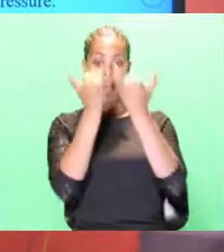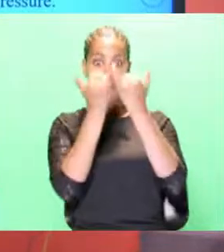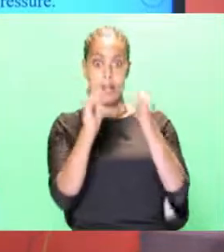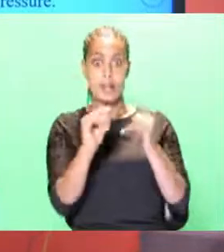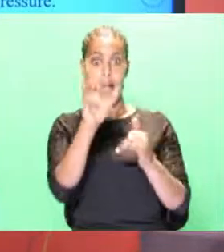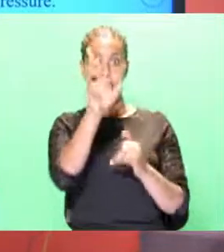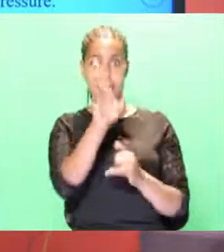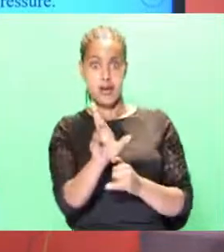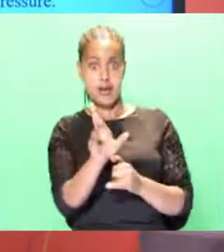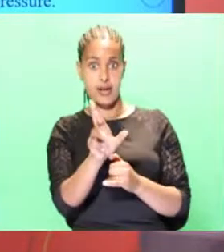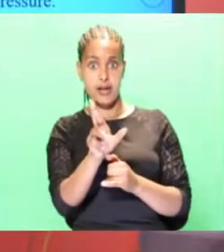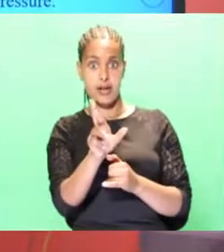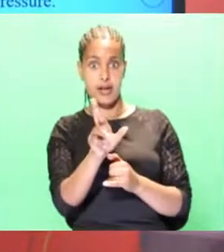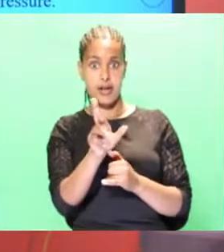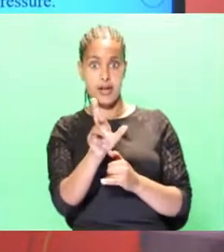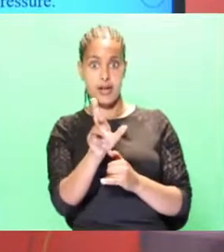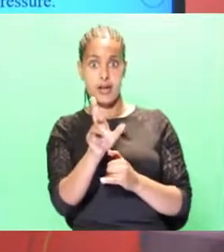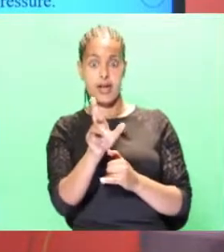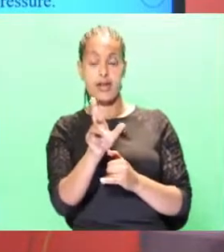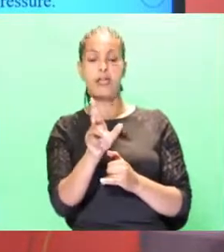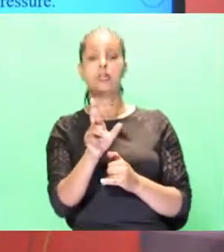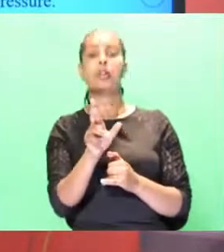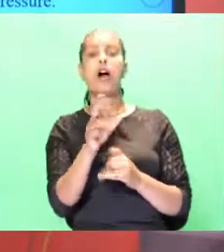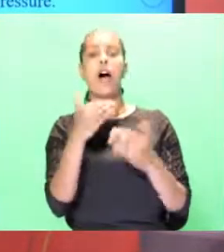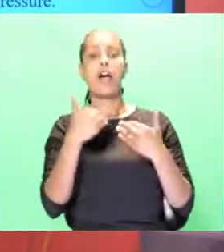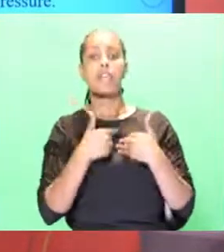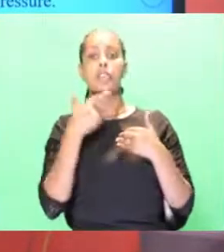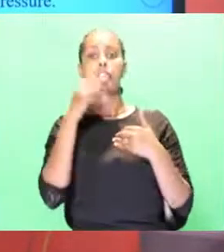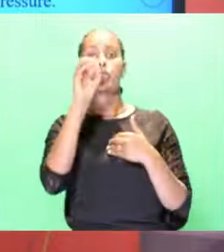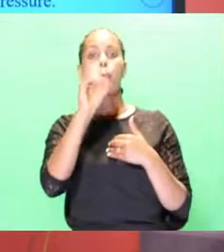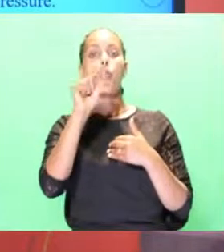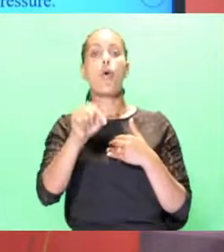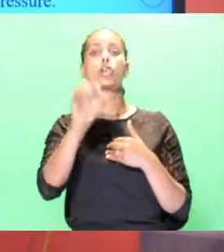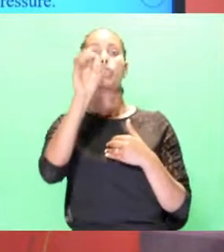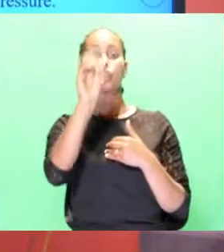divided by R is universal gas constant having value